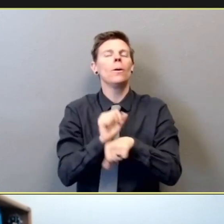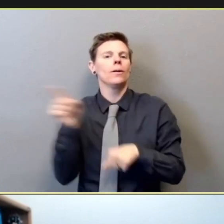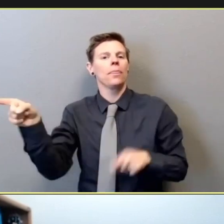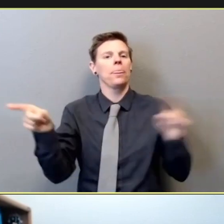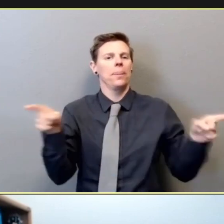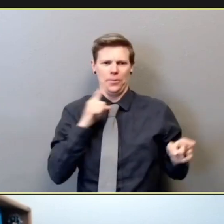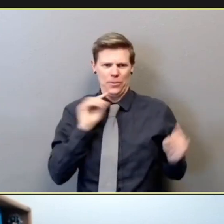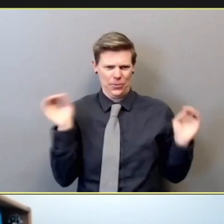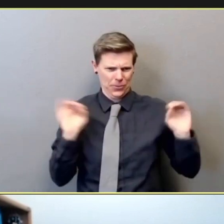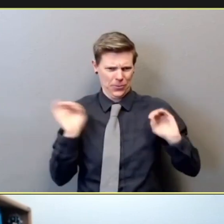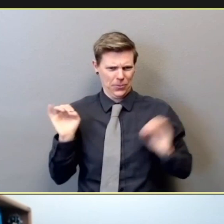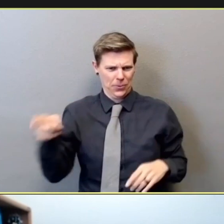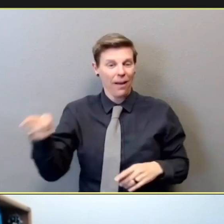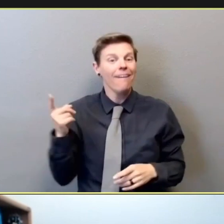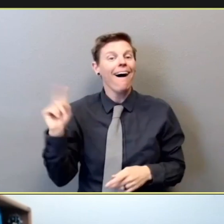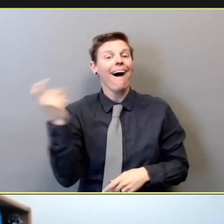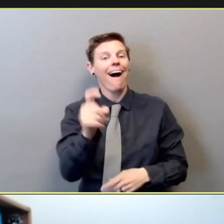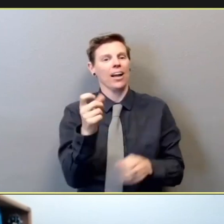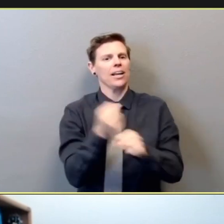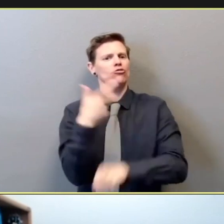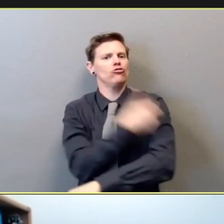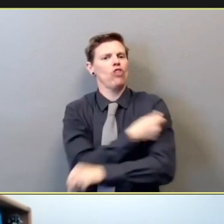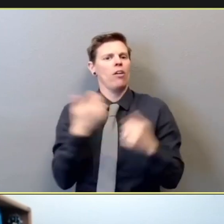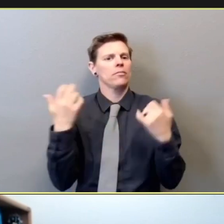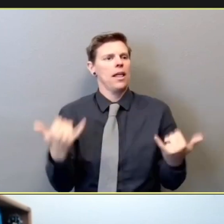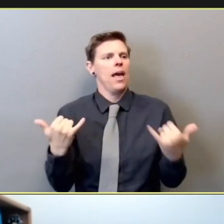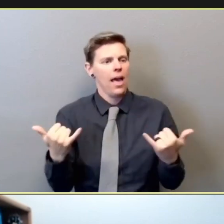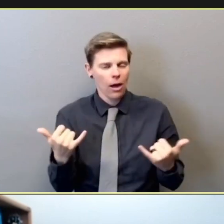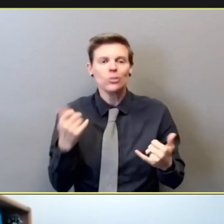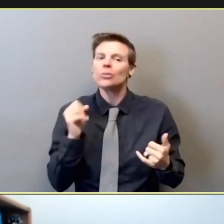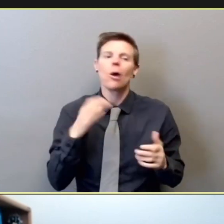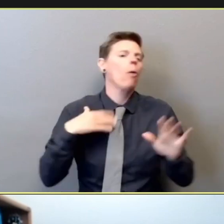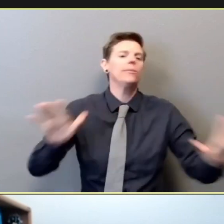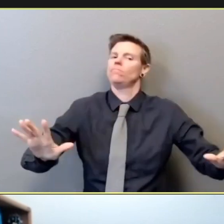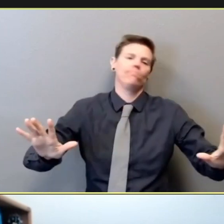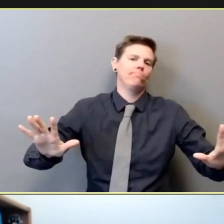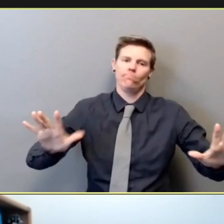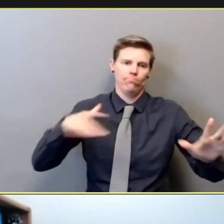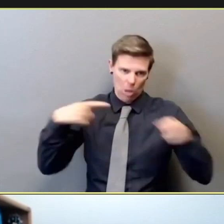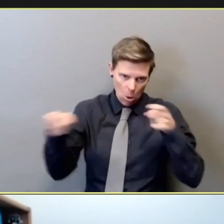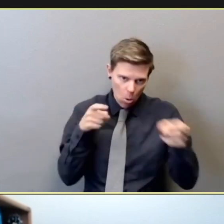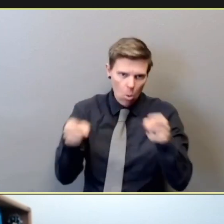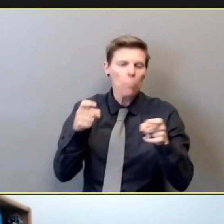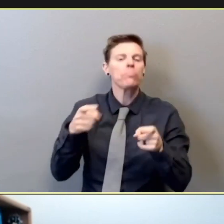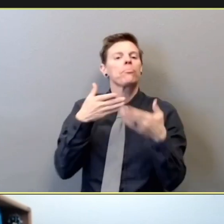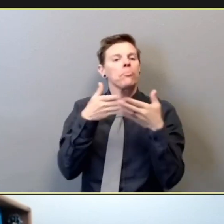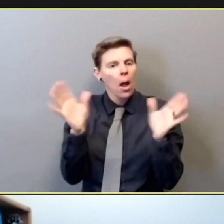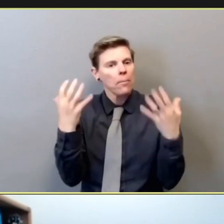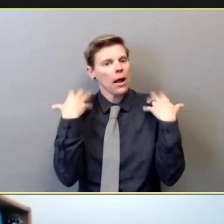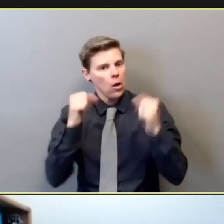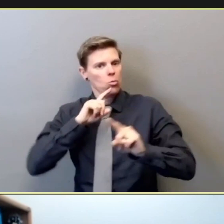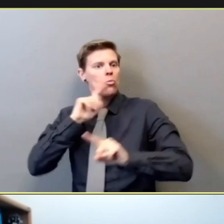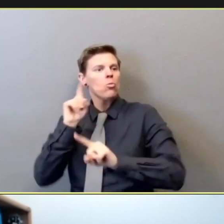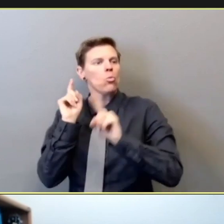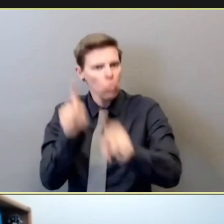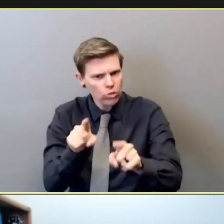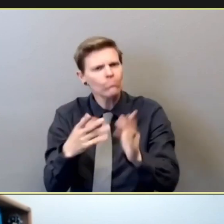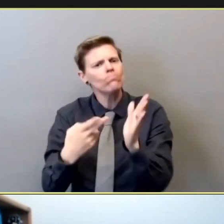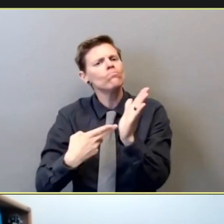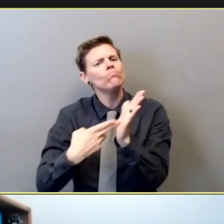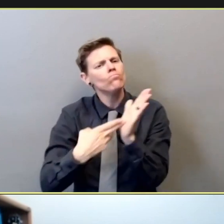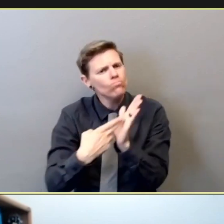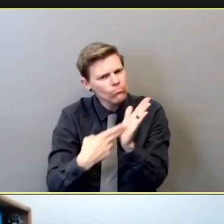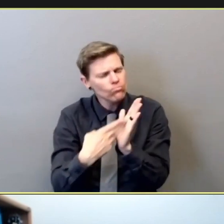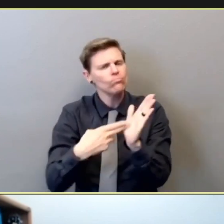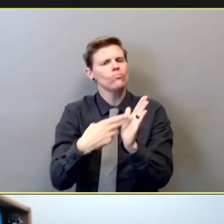this public health order that we want you to be as honest as possible so that we can make sure we're keeping New Mexico safe and sticking with